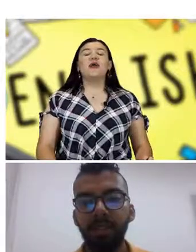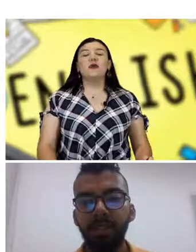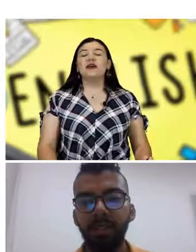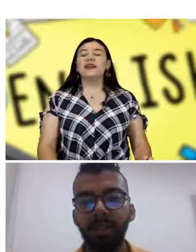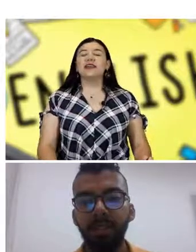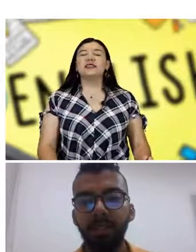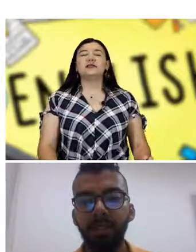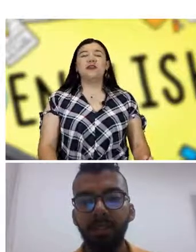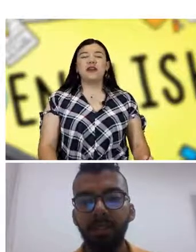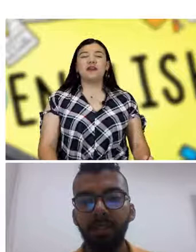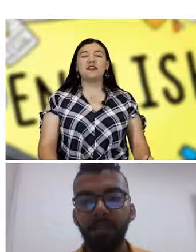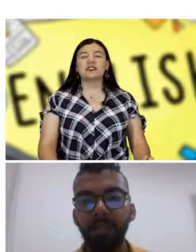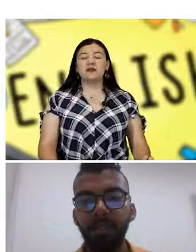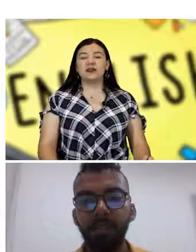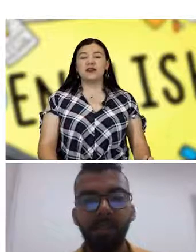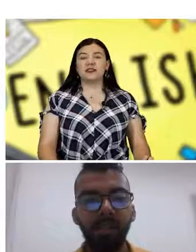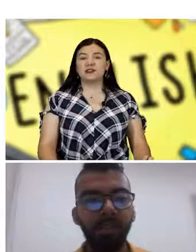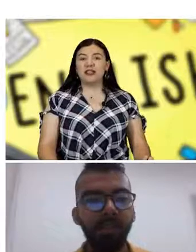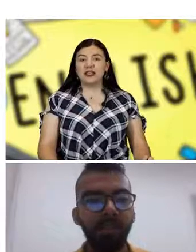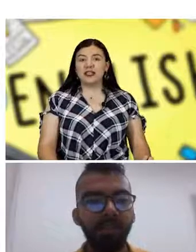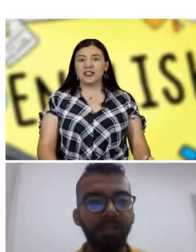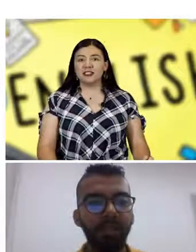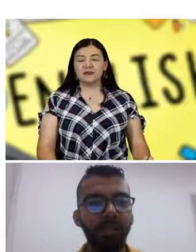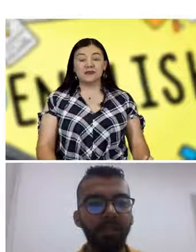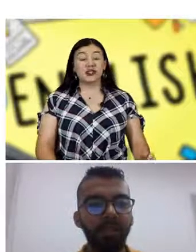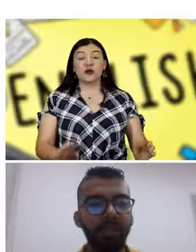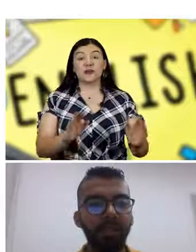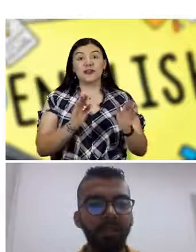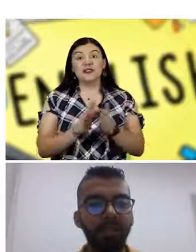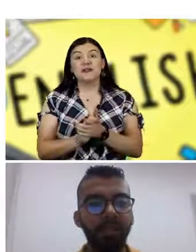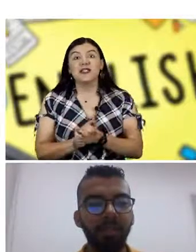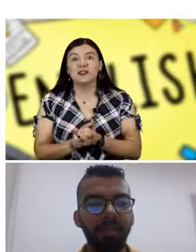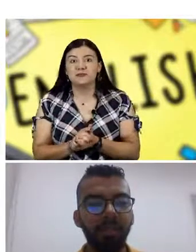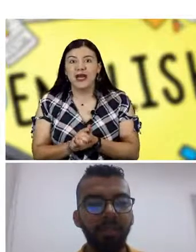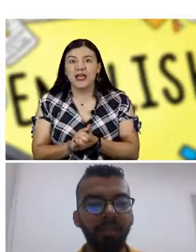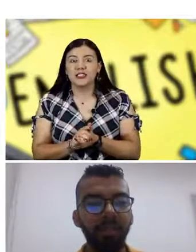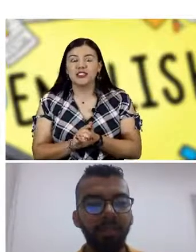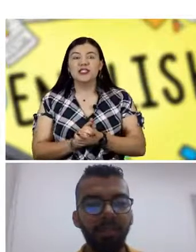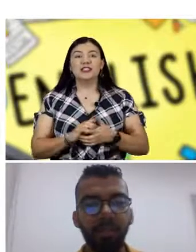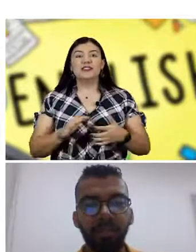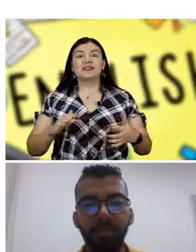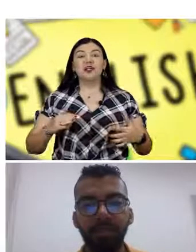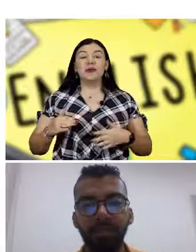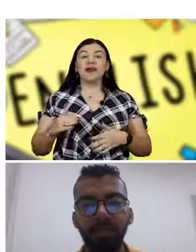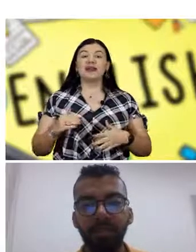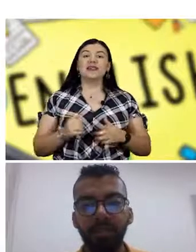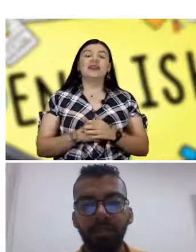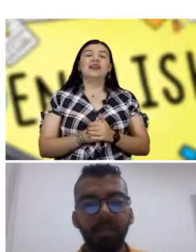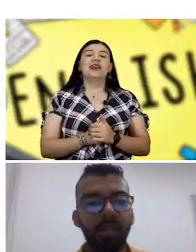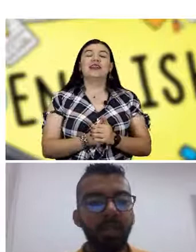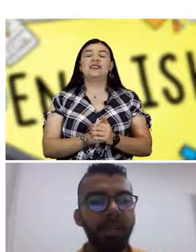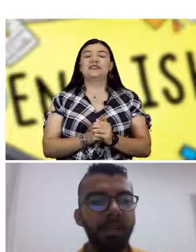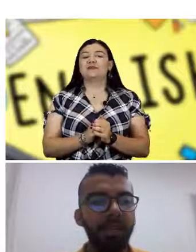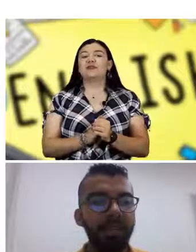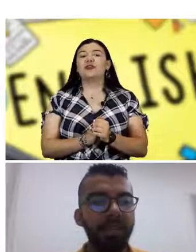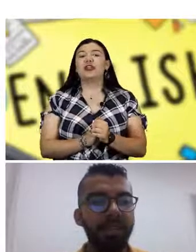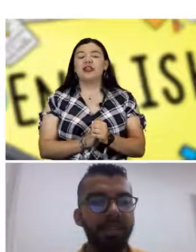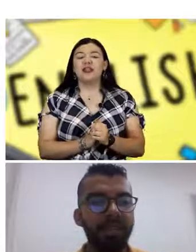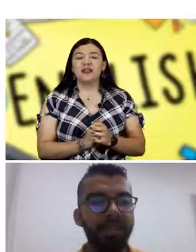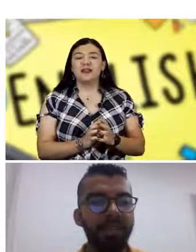Wow, that one is very similar to English. Sorry, very similar to Spanish. Stomach. That